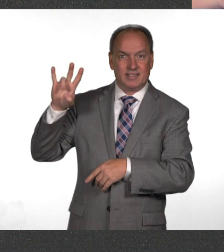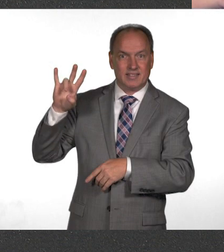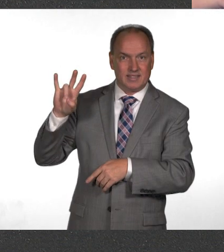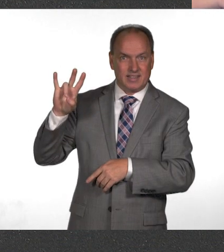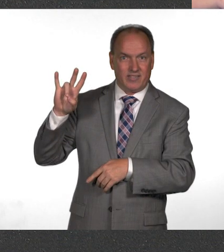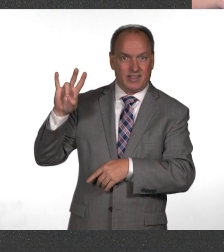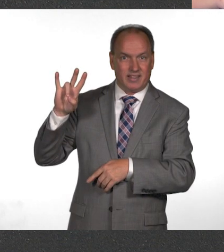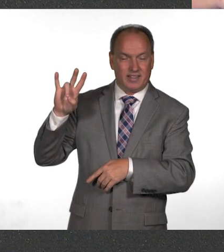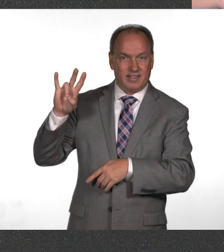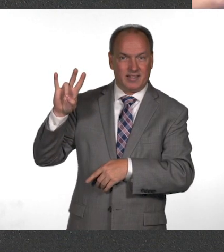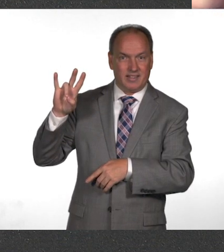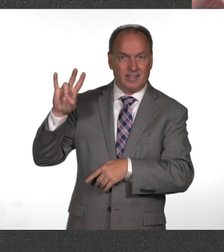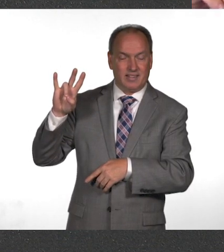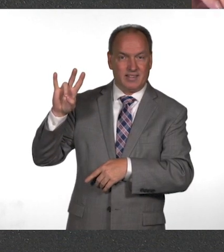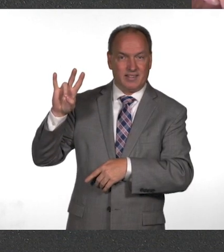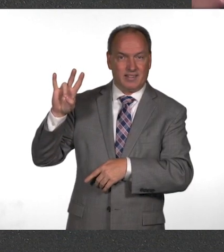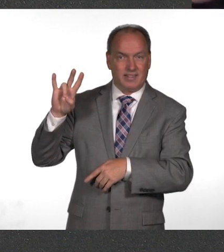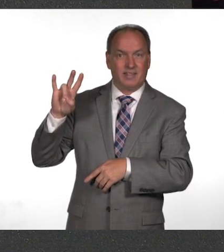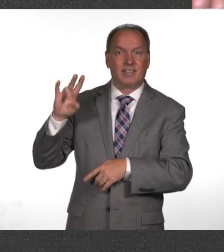7.